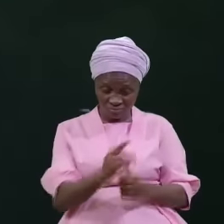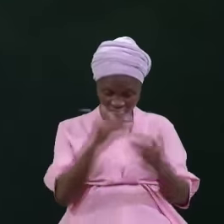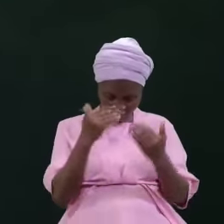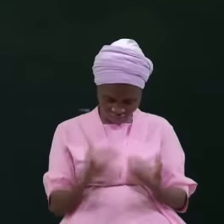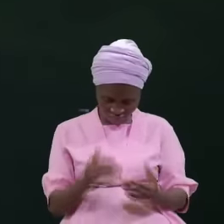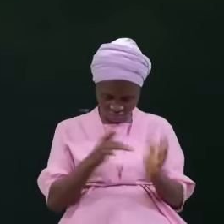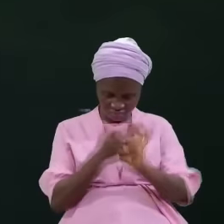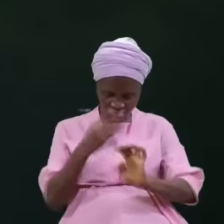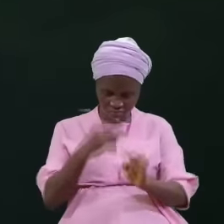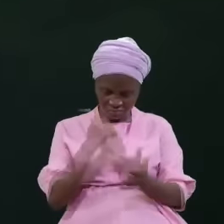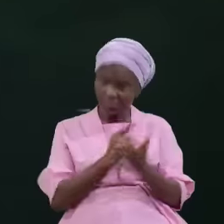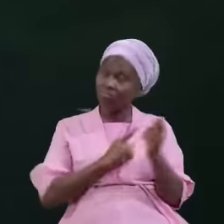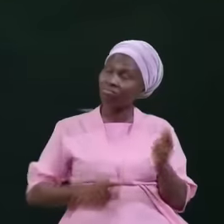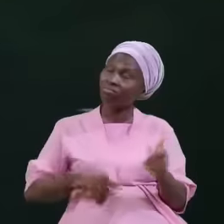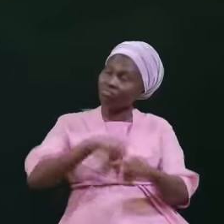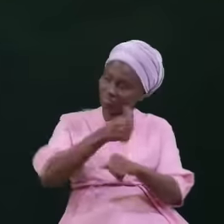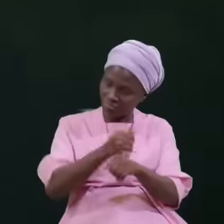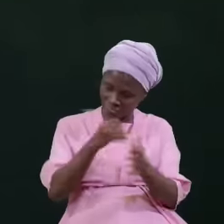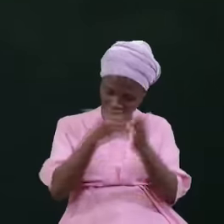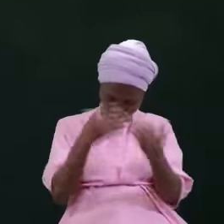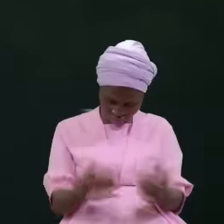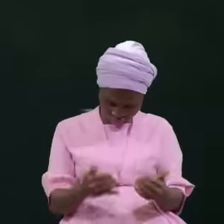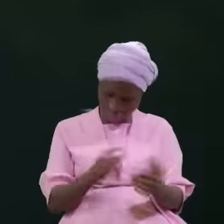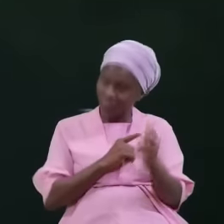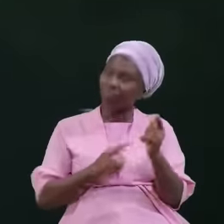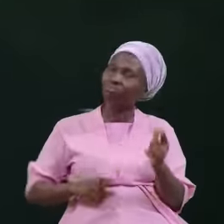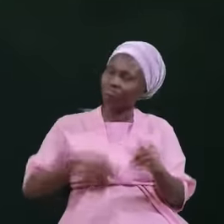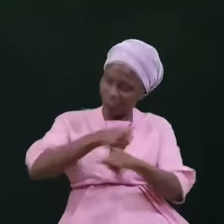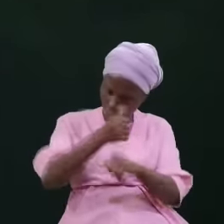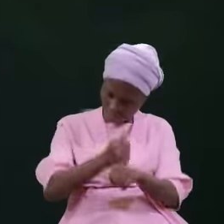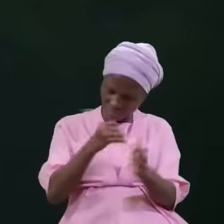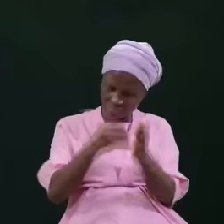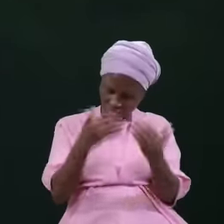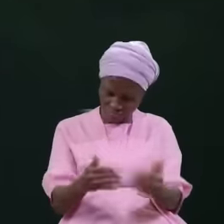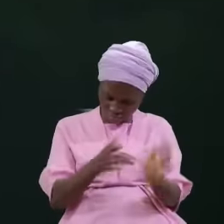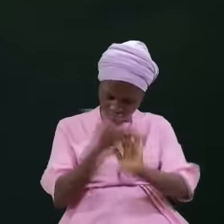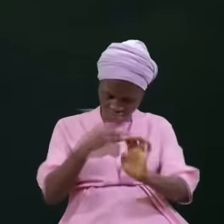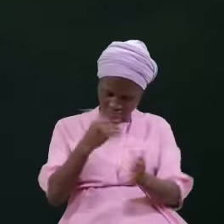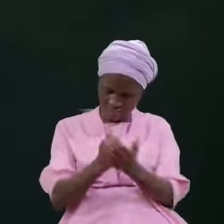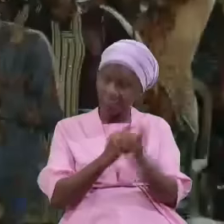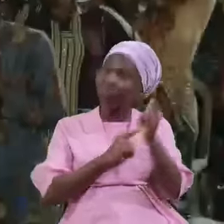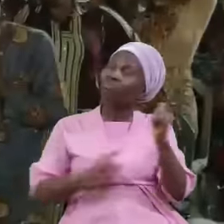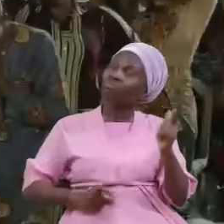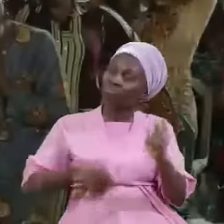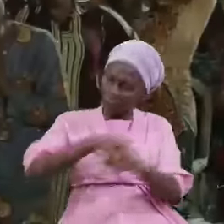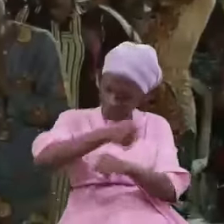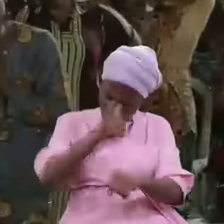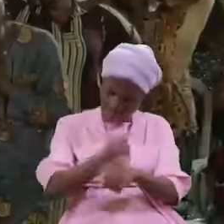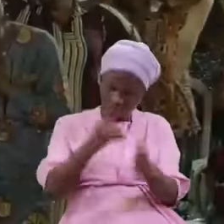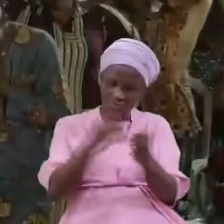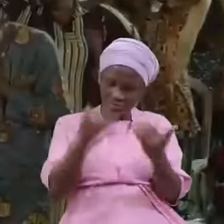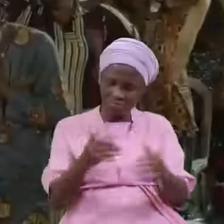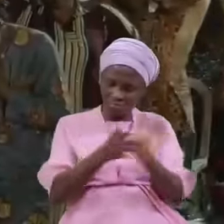confirm it now. Lord, confirm it now. Lord, confirm it now.